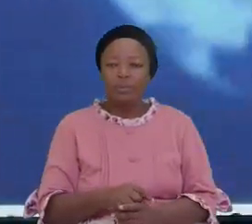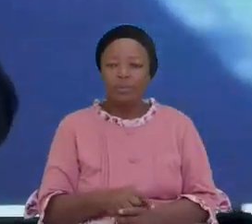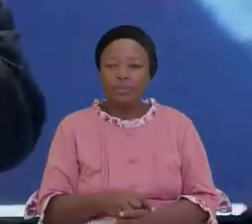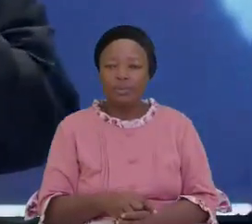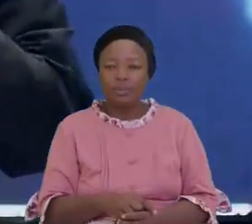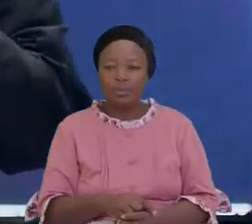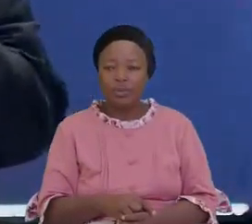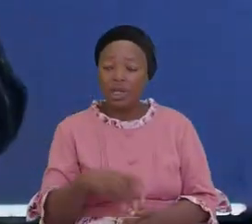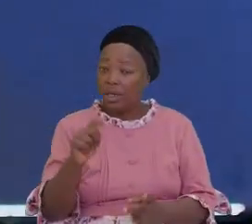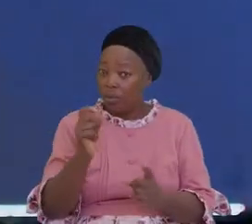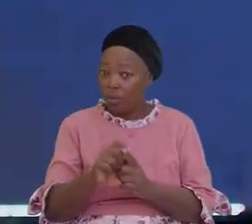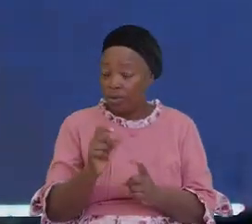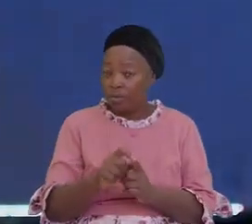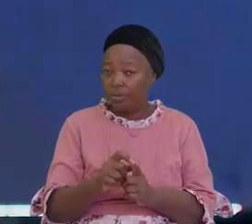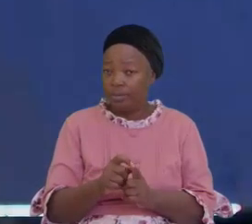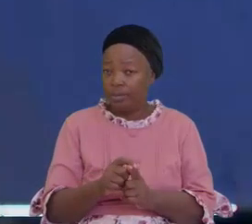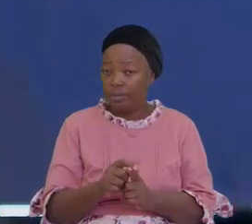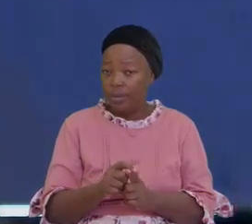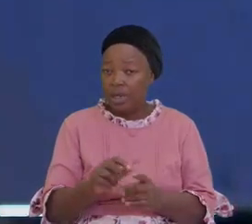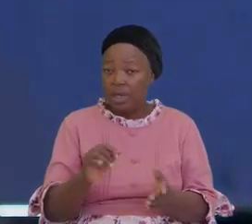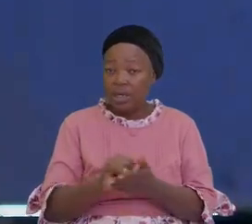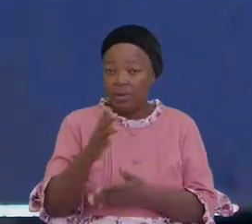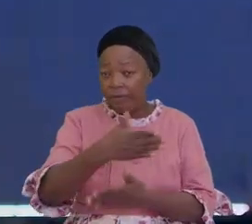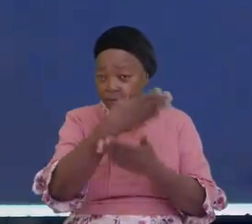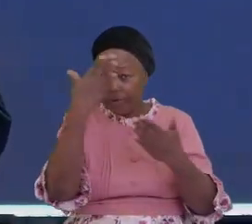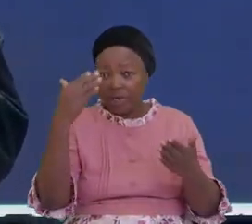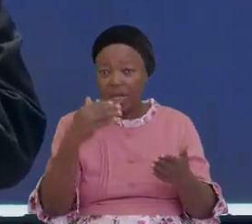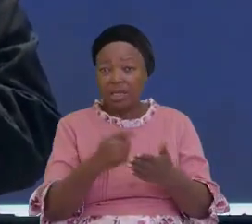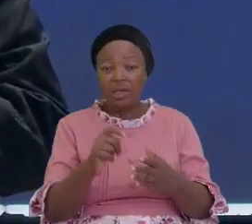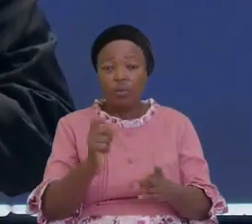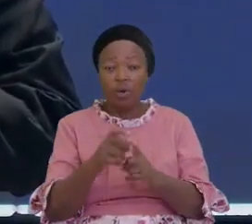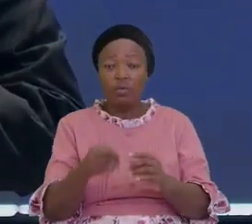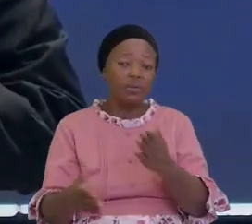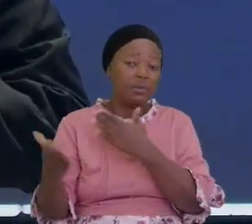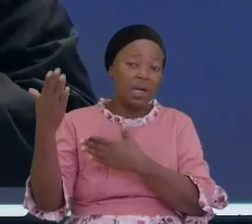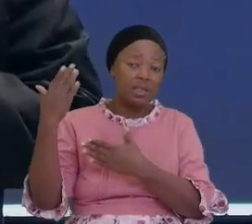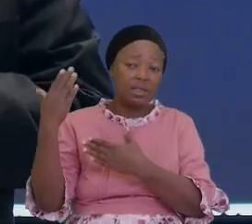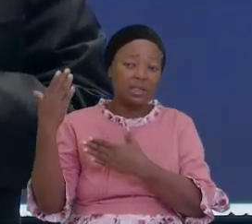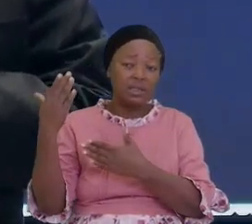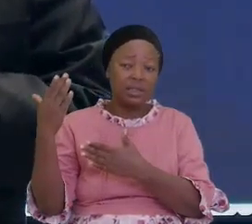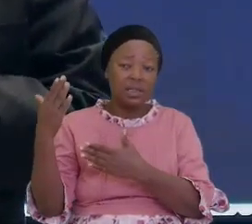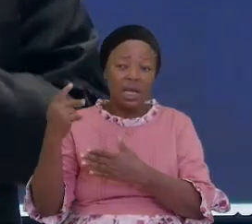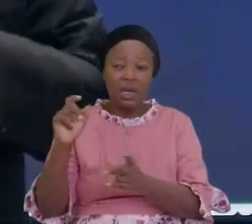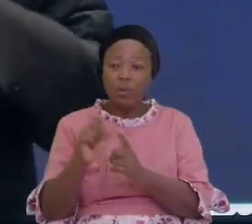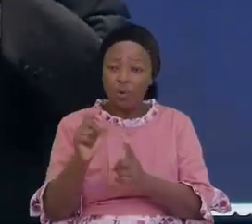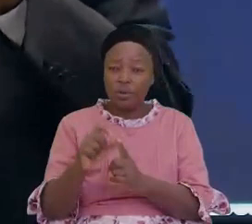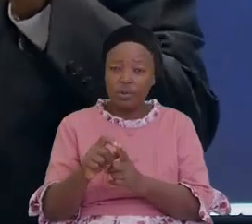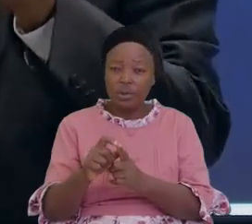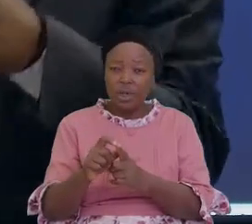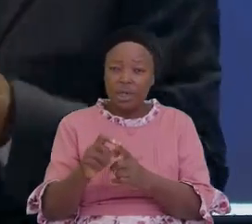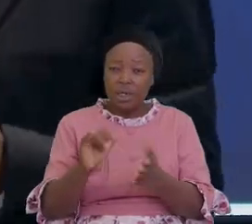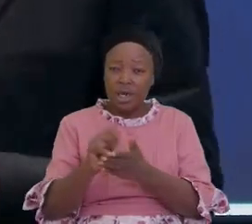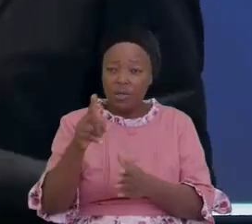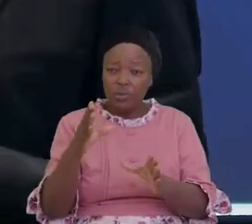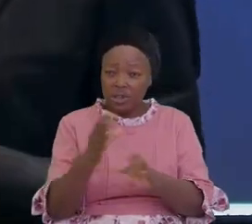The word that will forget the word of the past. The word that will take